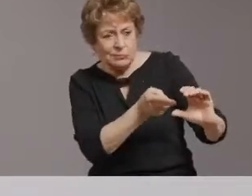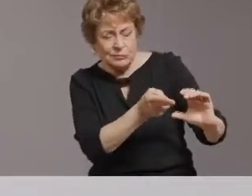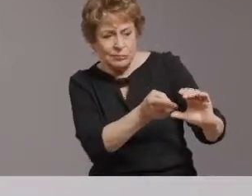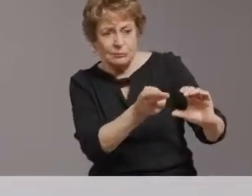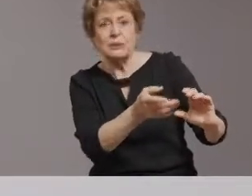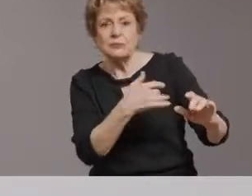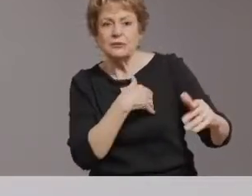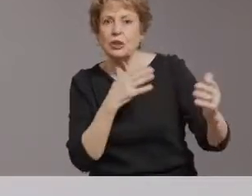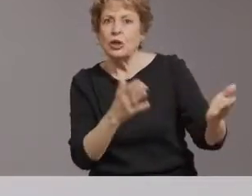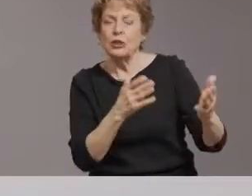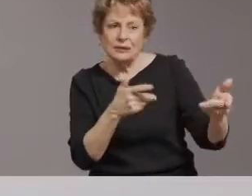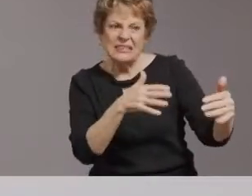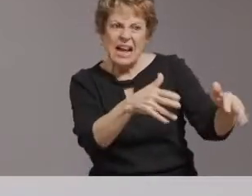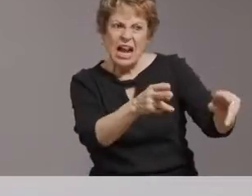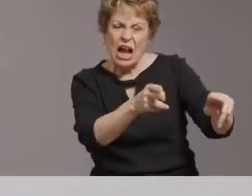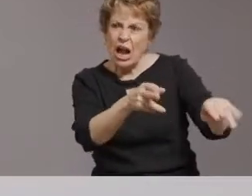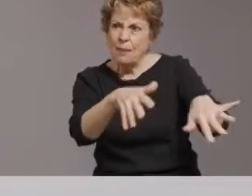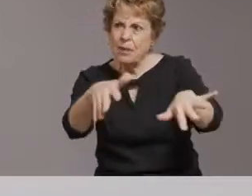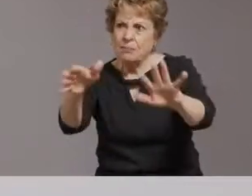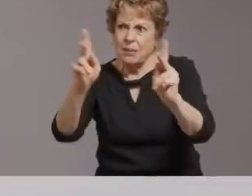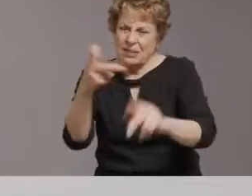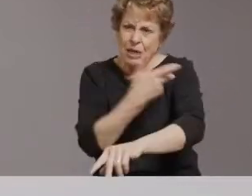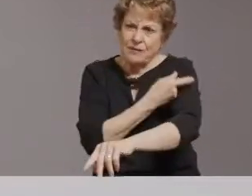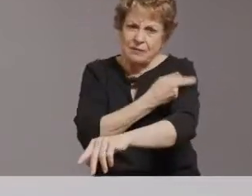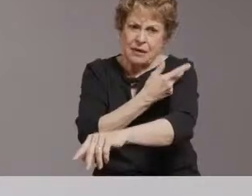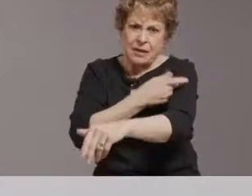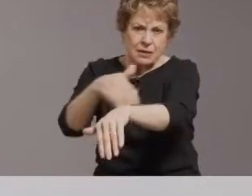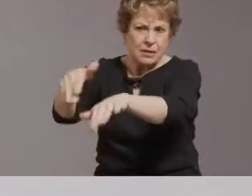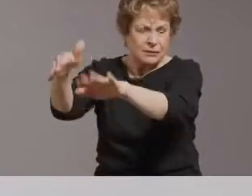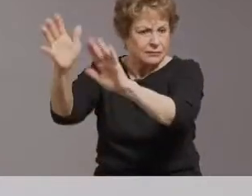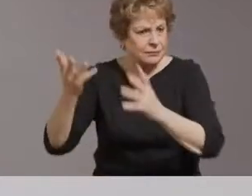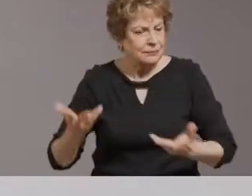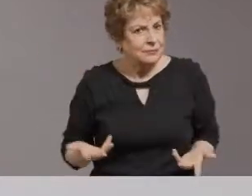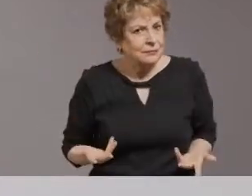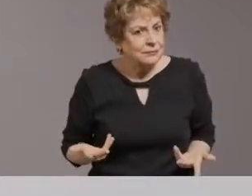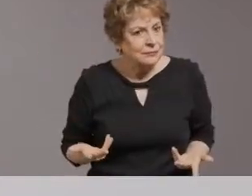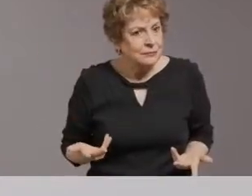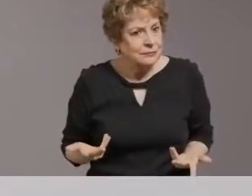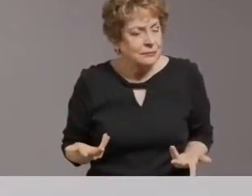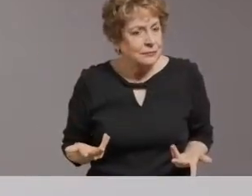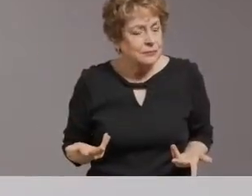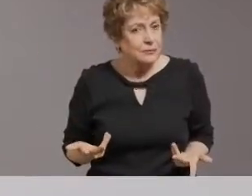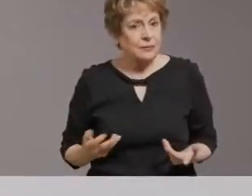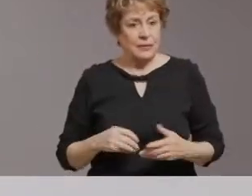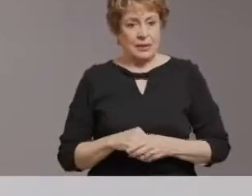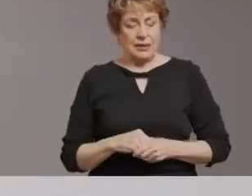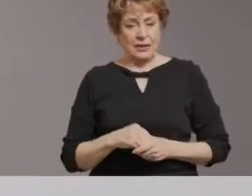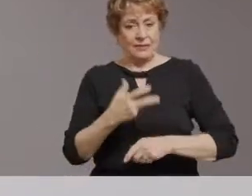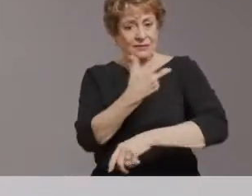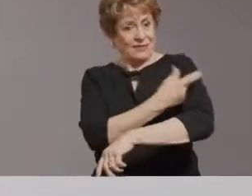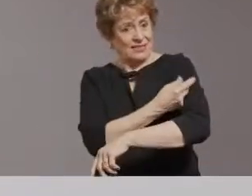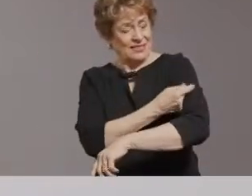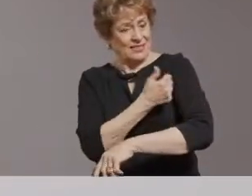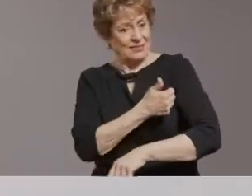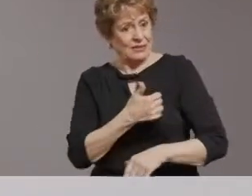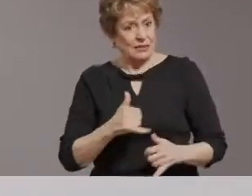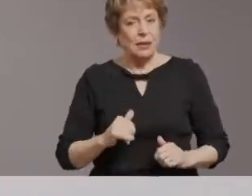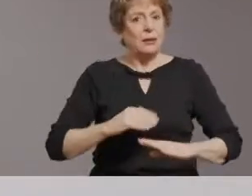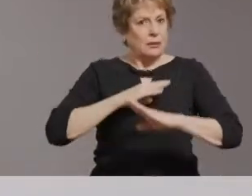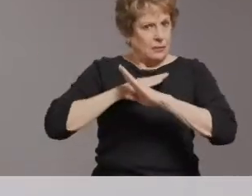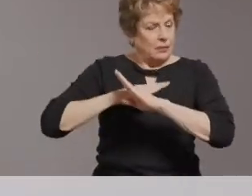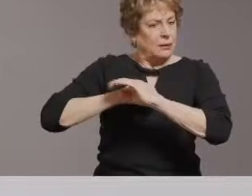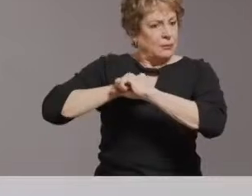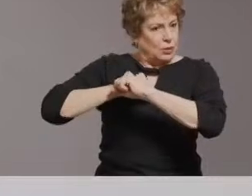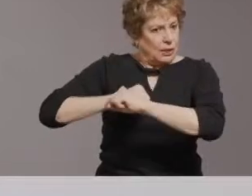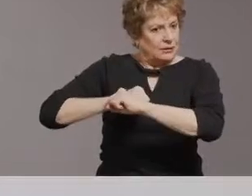as quickly as possible, because the vaccines are still effective against the variants